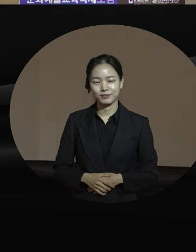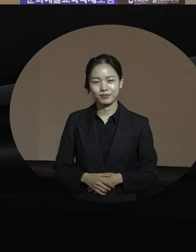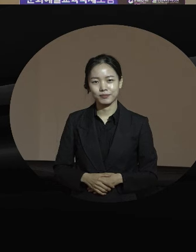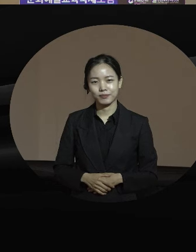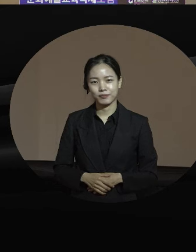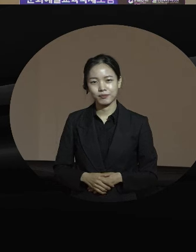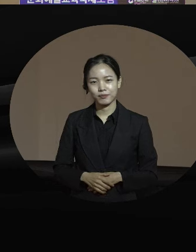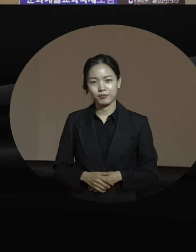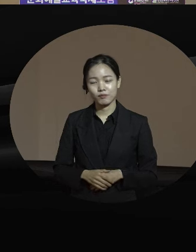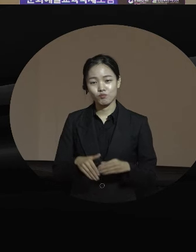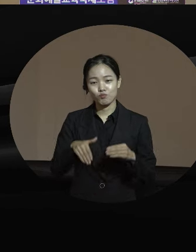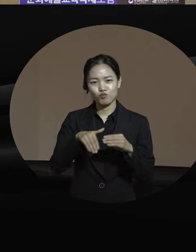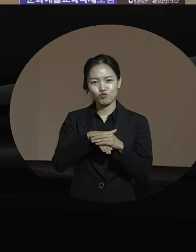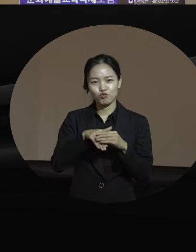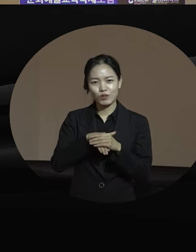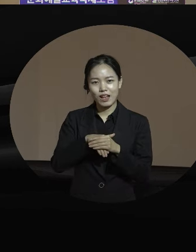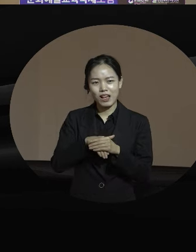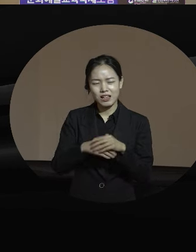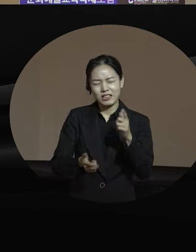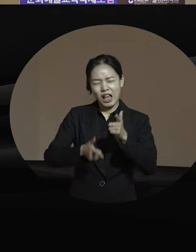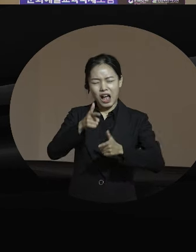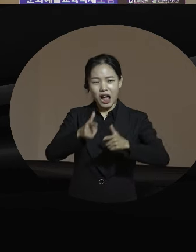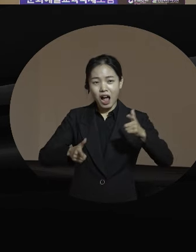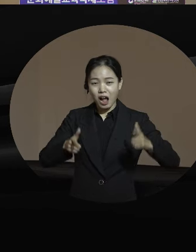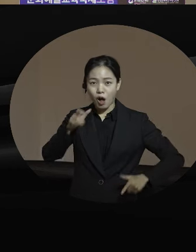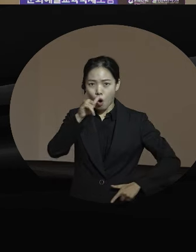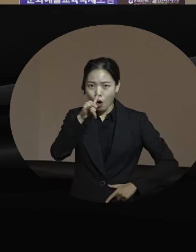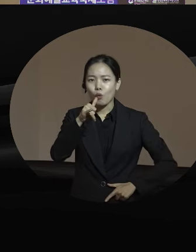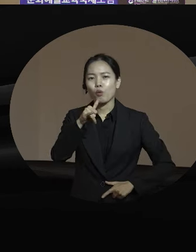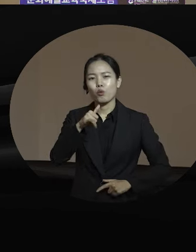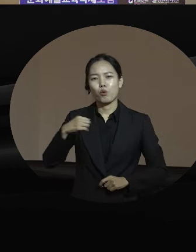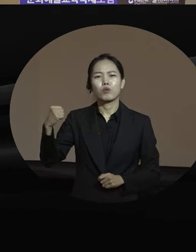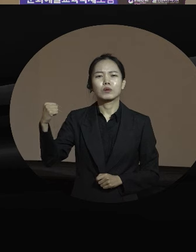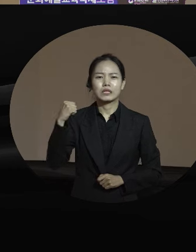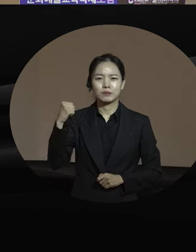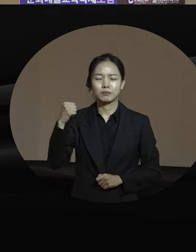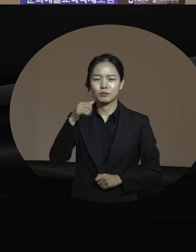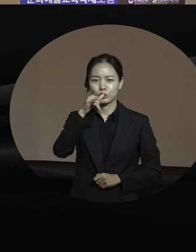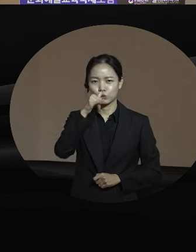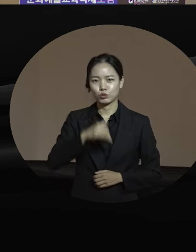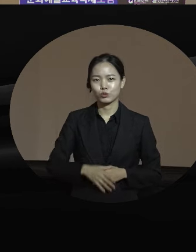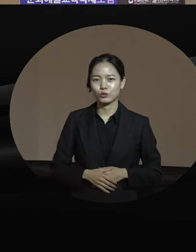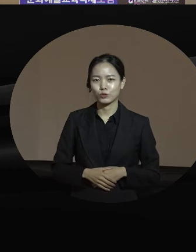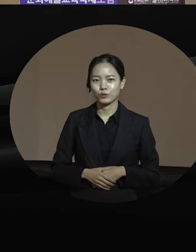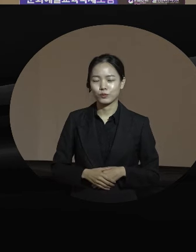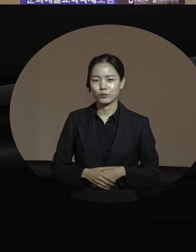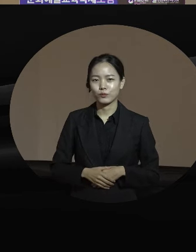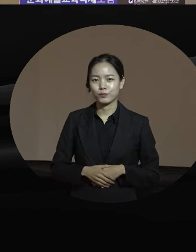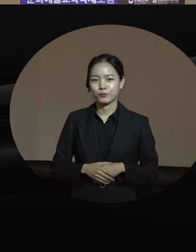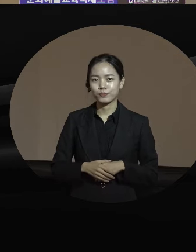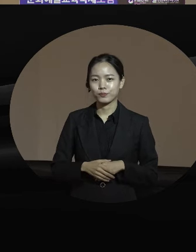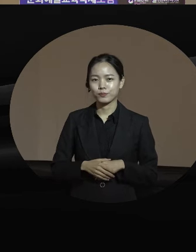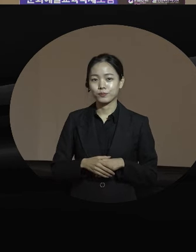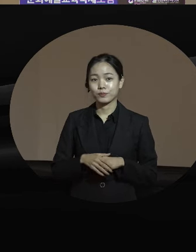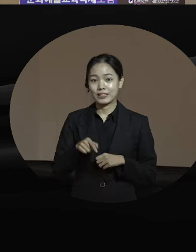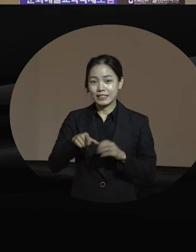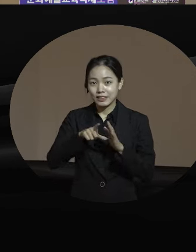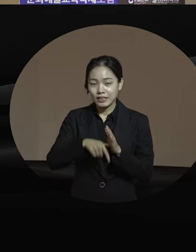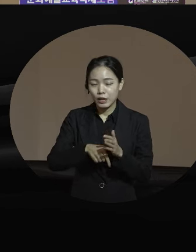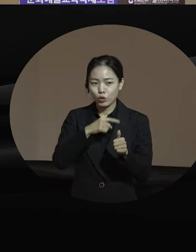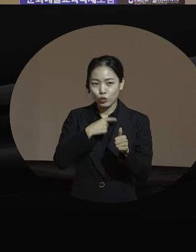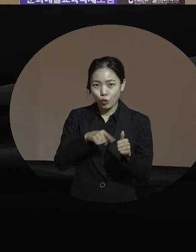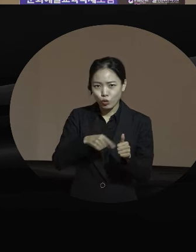a responsibility, education and lifelong learning is a powerful tool for fostering resilience. Culture